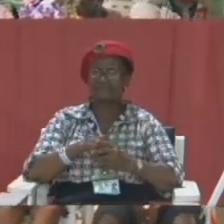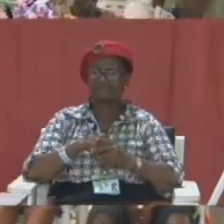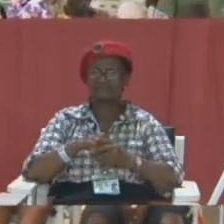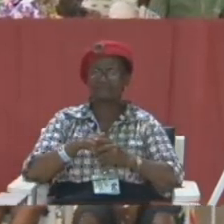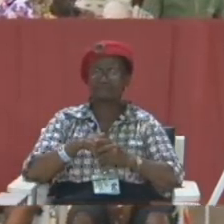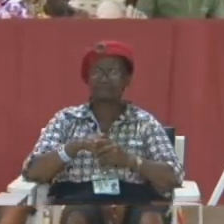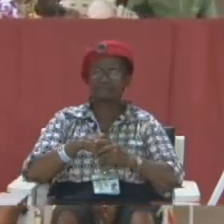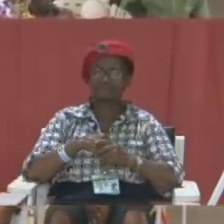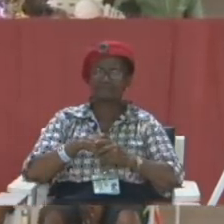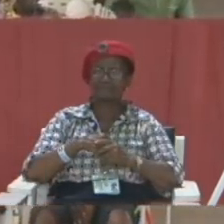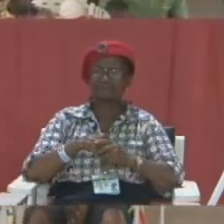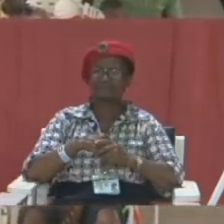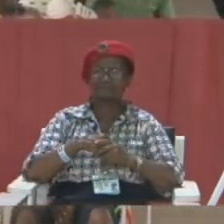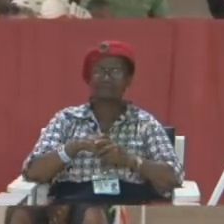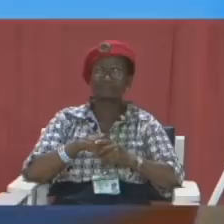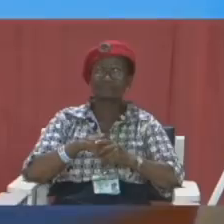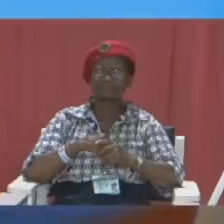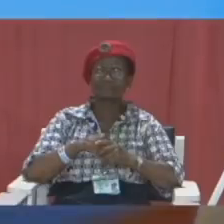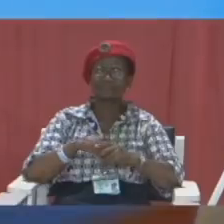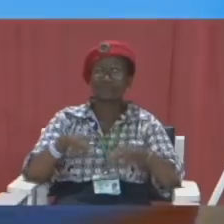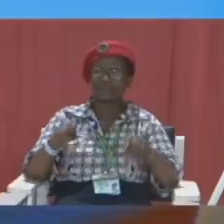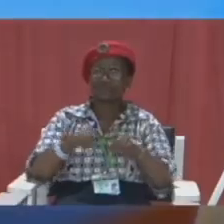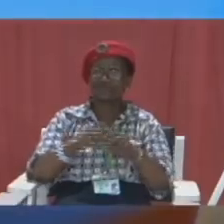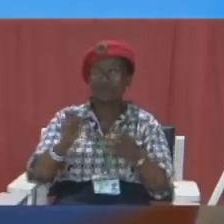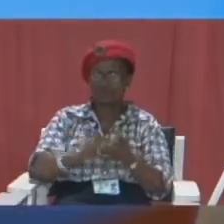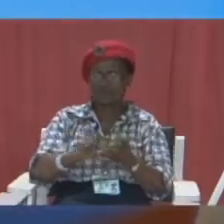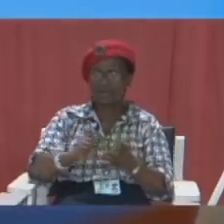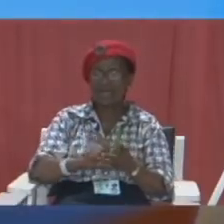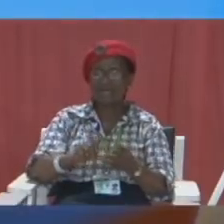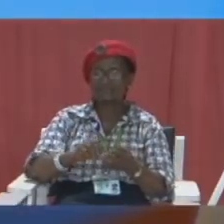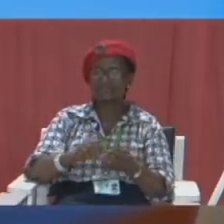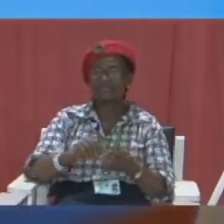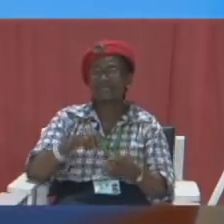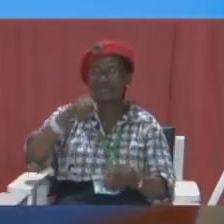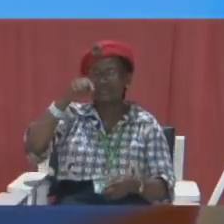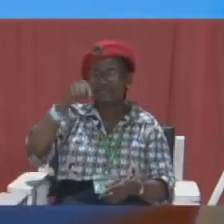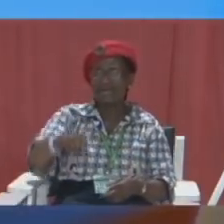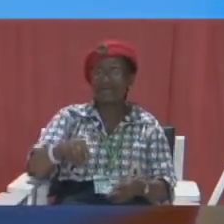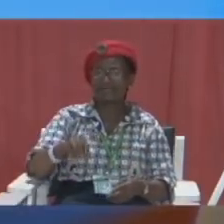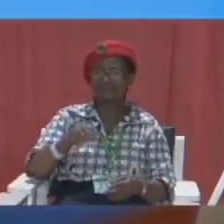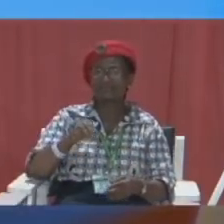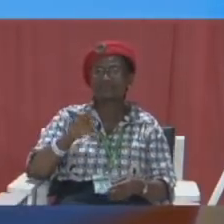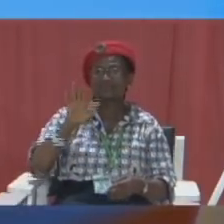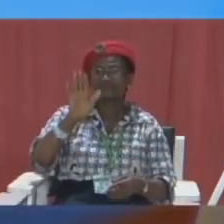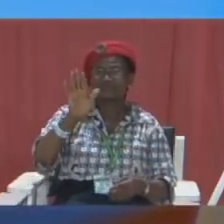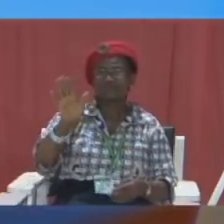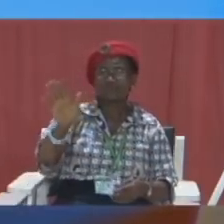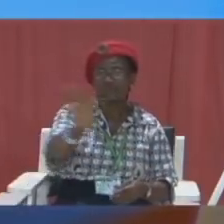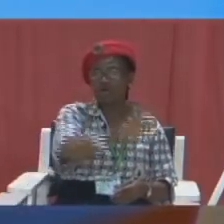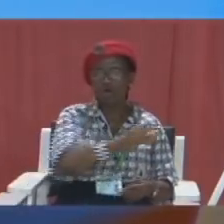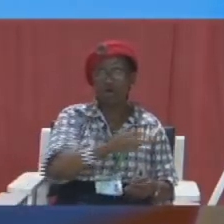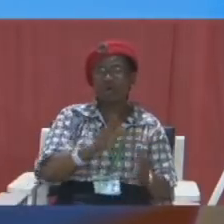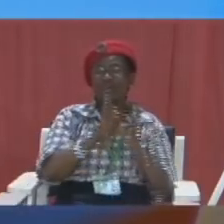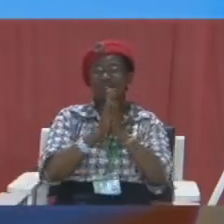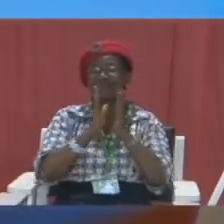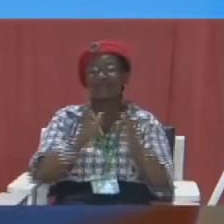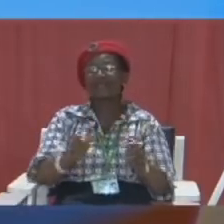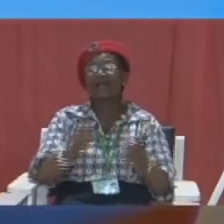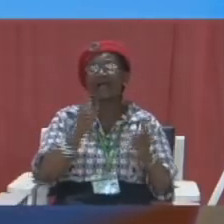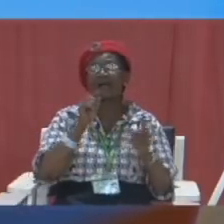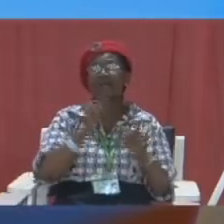eyan. So write down your prayer point number 4. O ya ko ikoko adura kerin ti e na